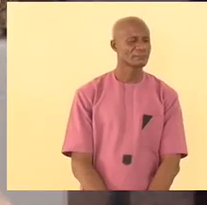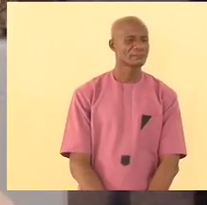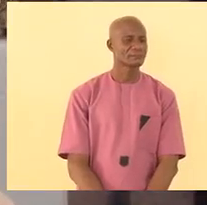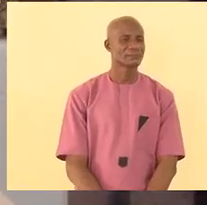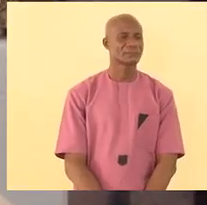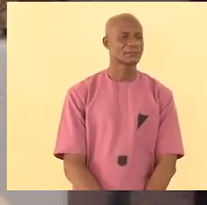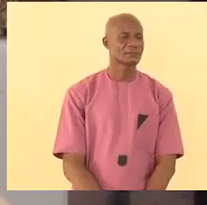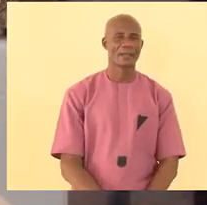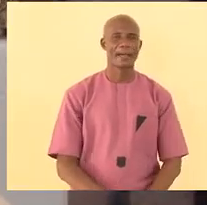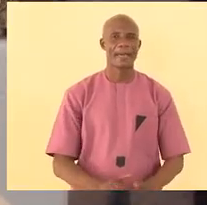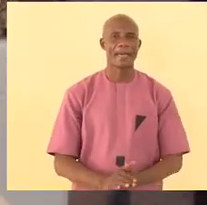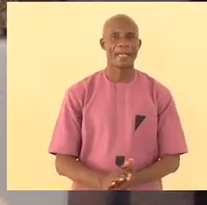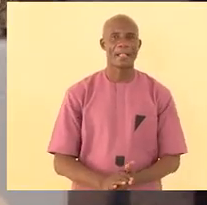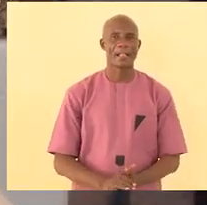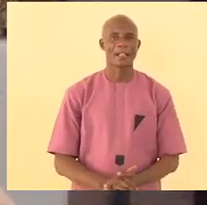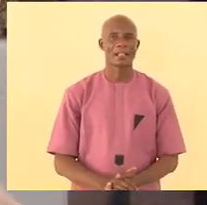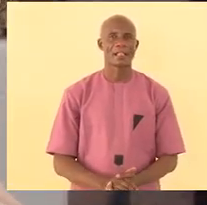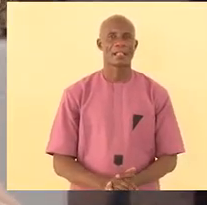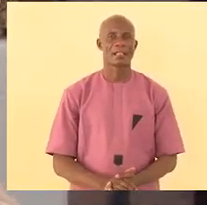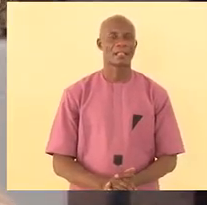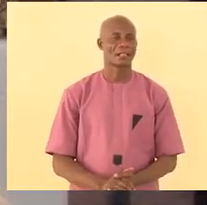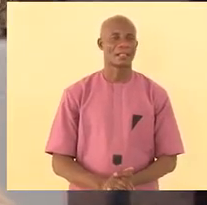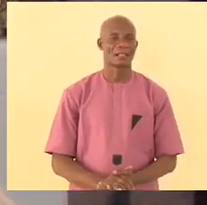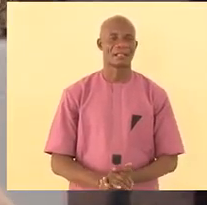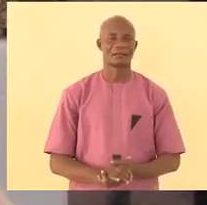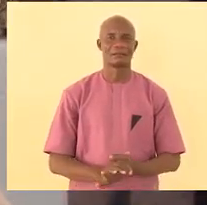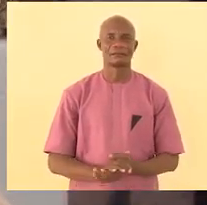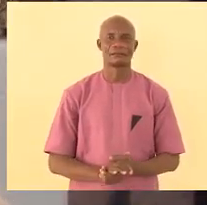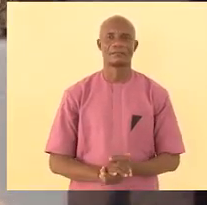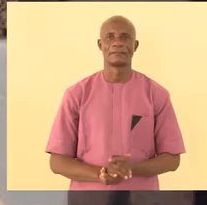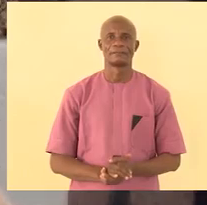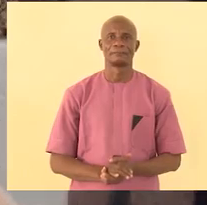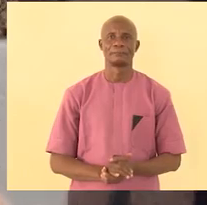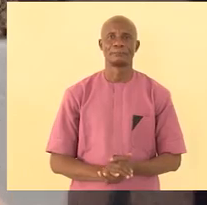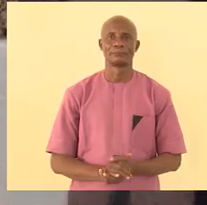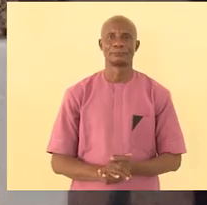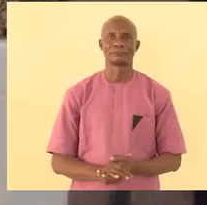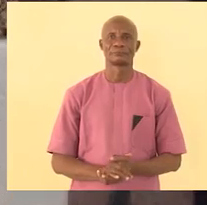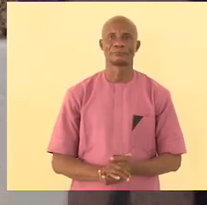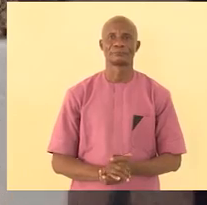Yes.